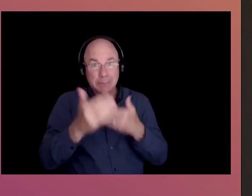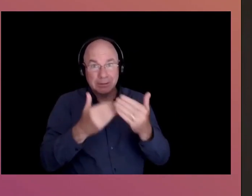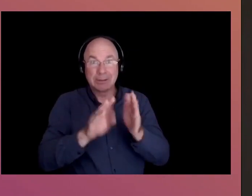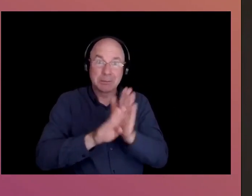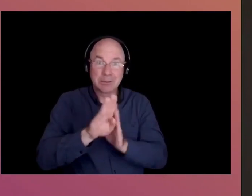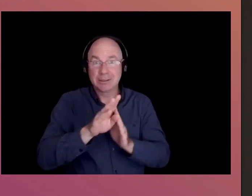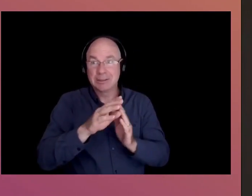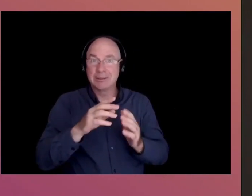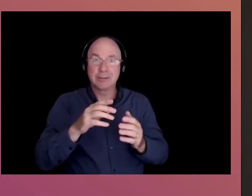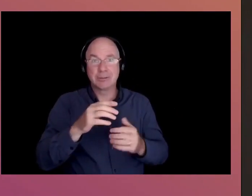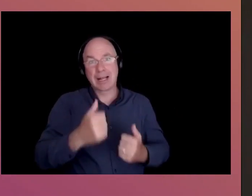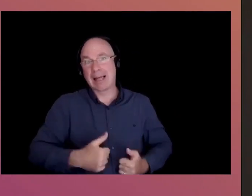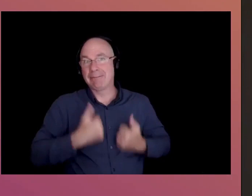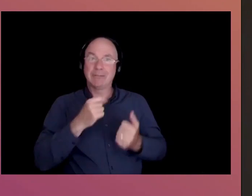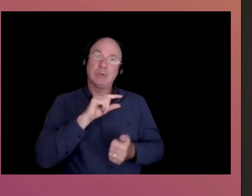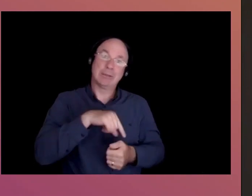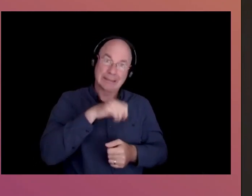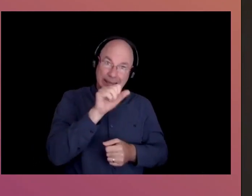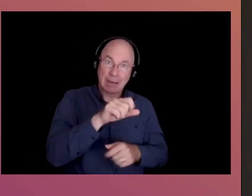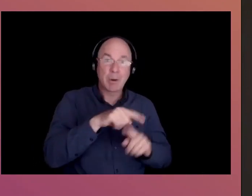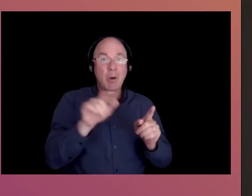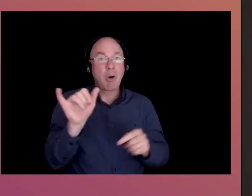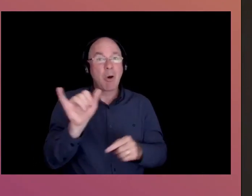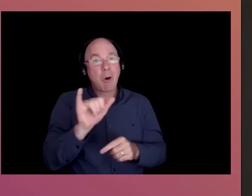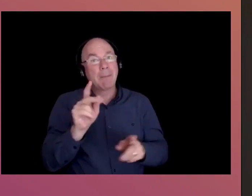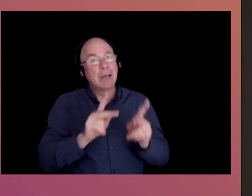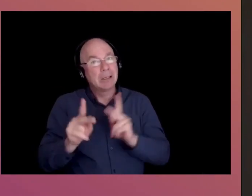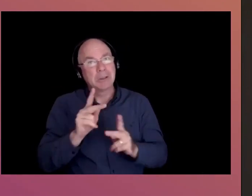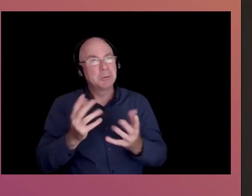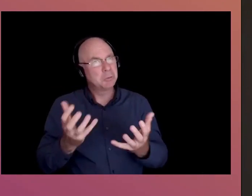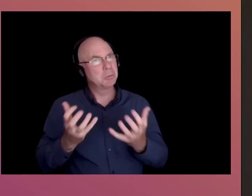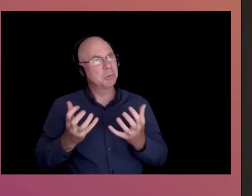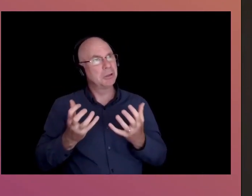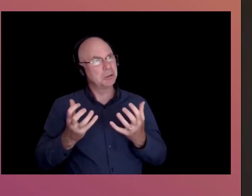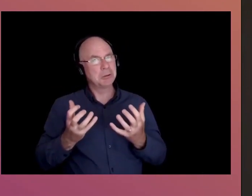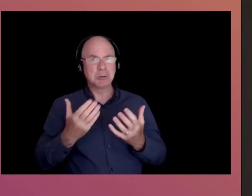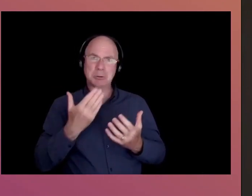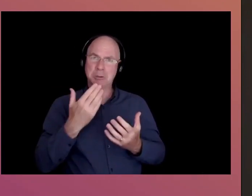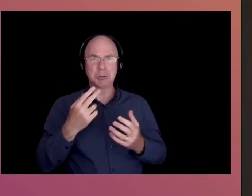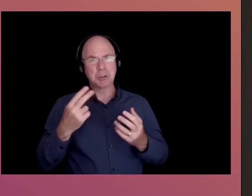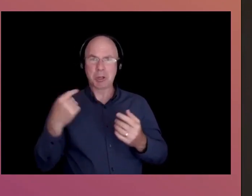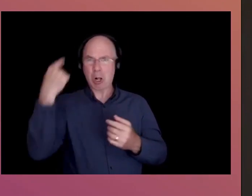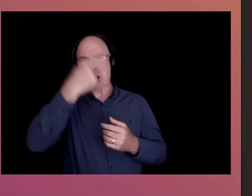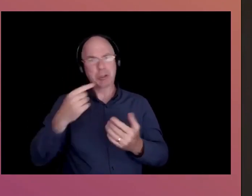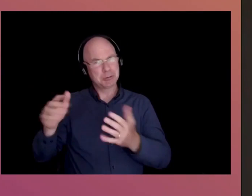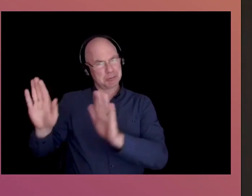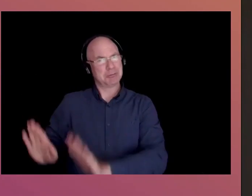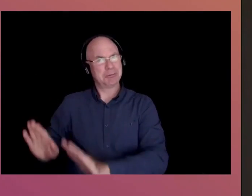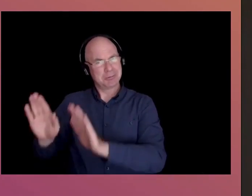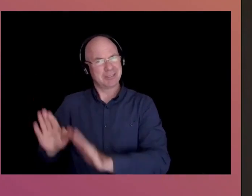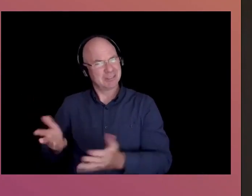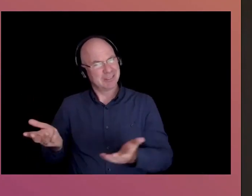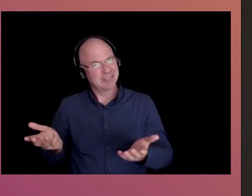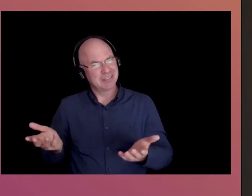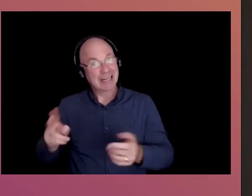of lives, but also they care for how it looks like. And the second